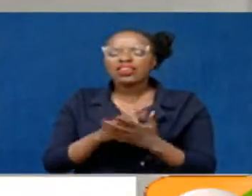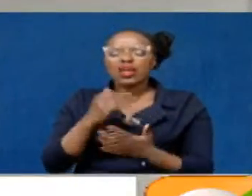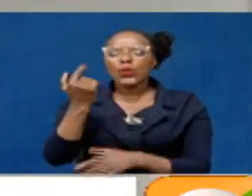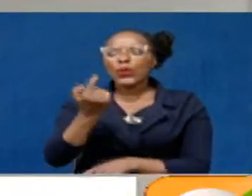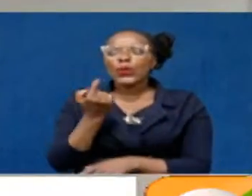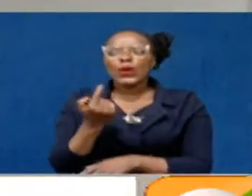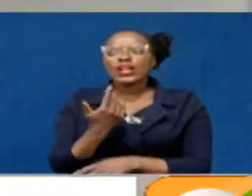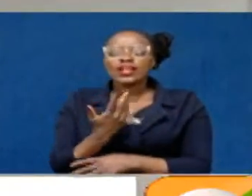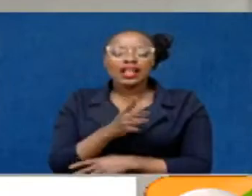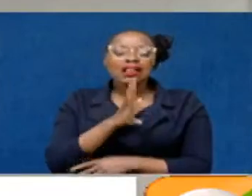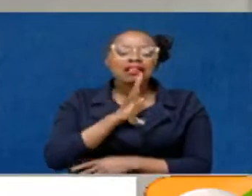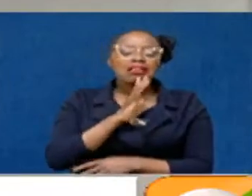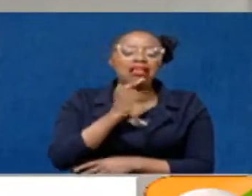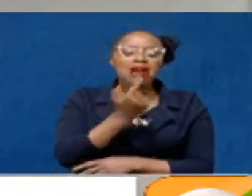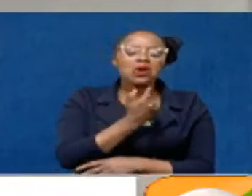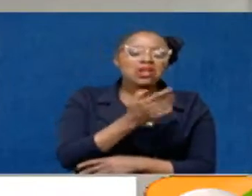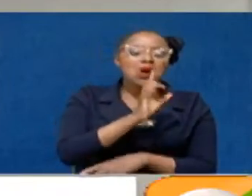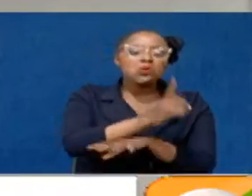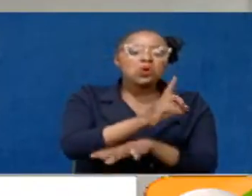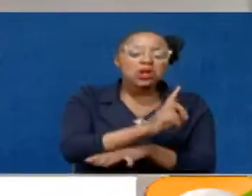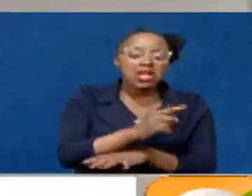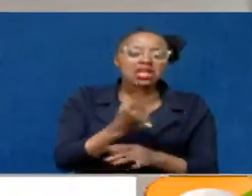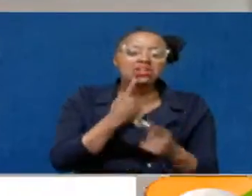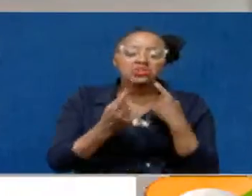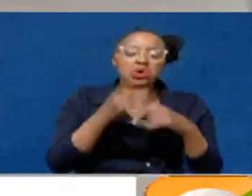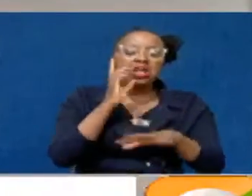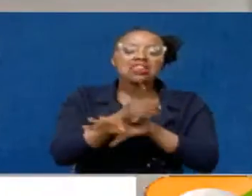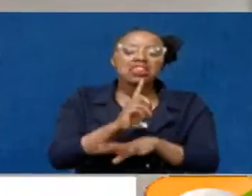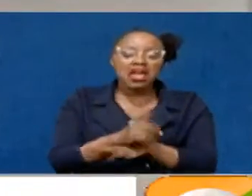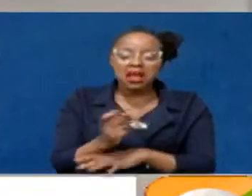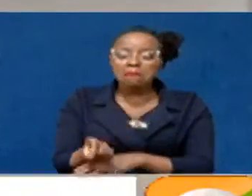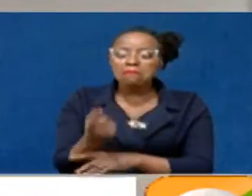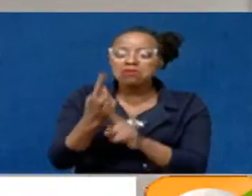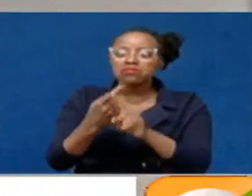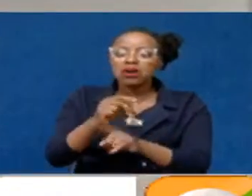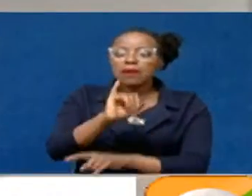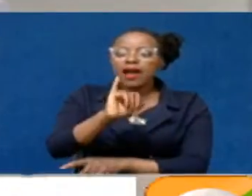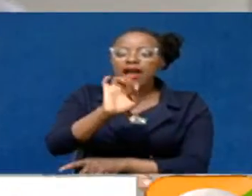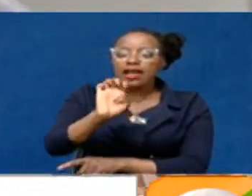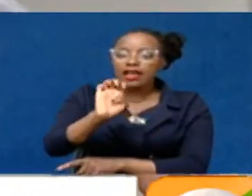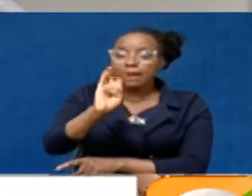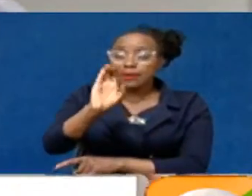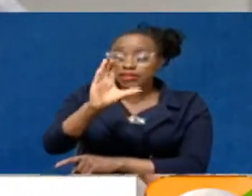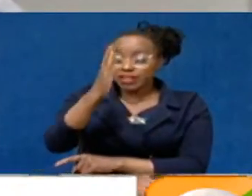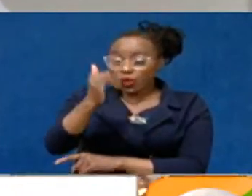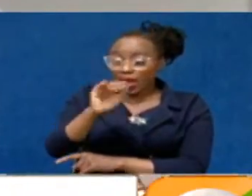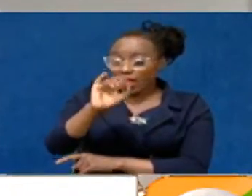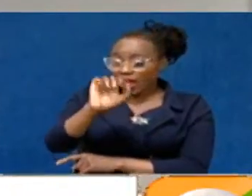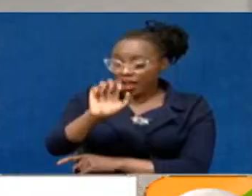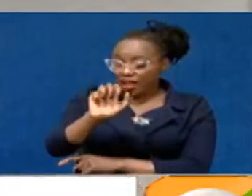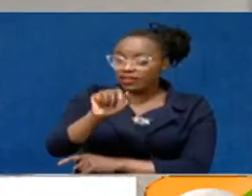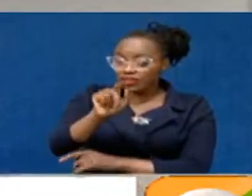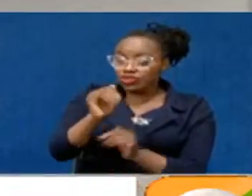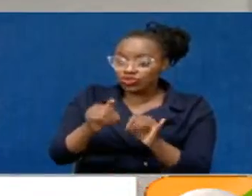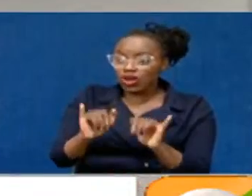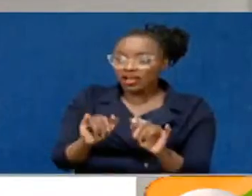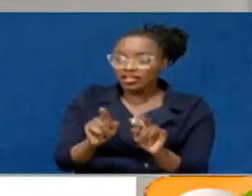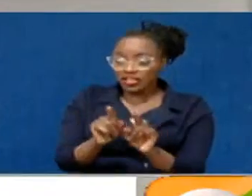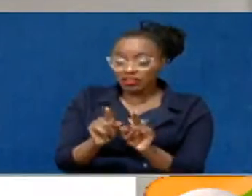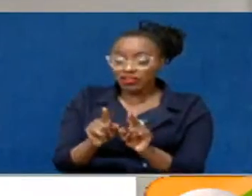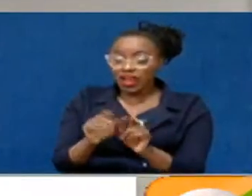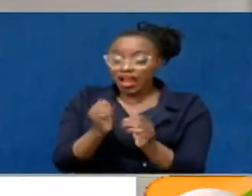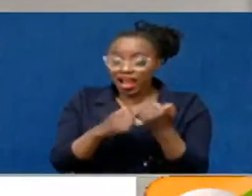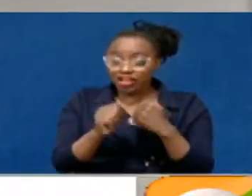will end at the warning and the threat that came from IEBC. Because let IEBC attempt to take